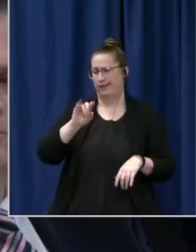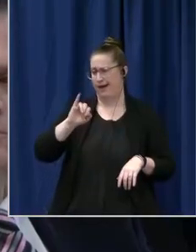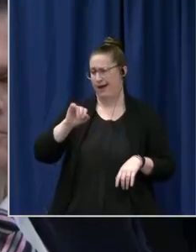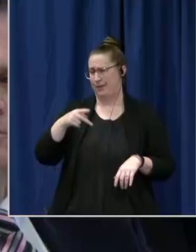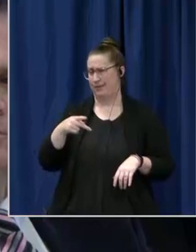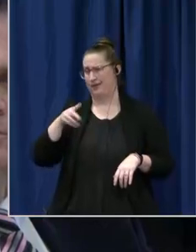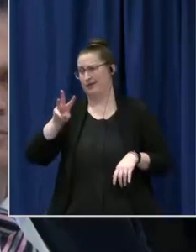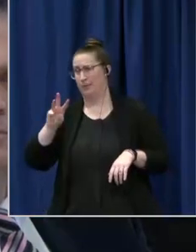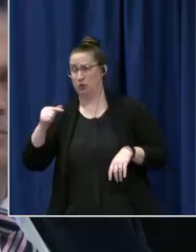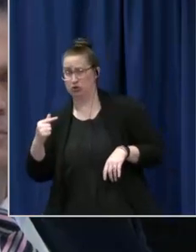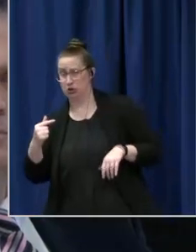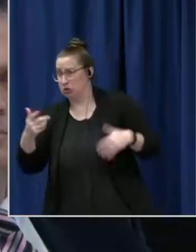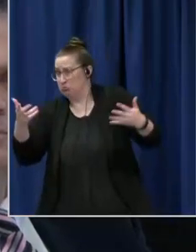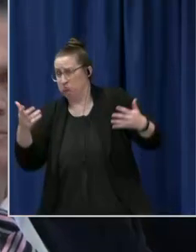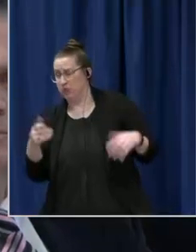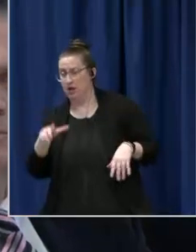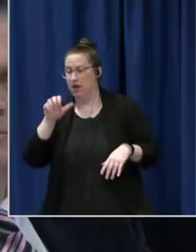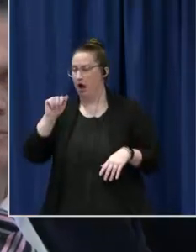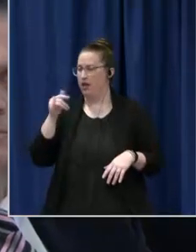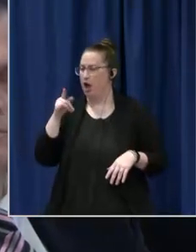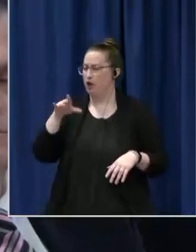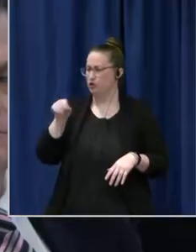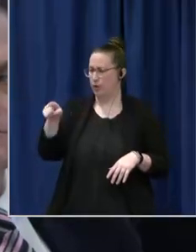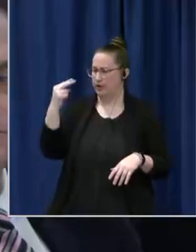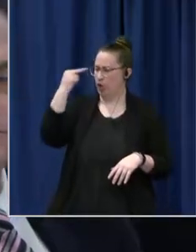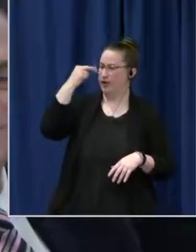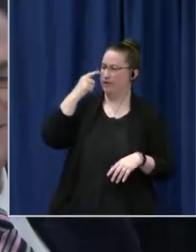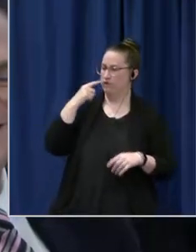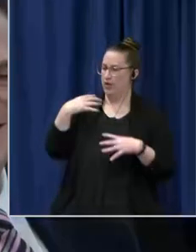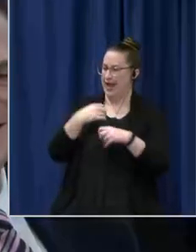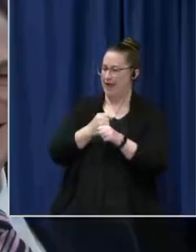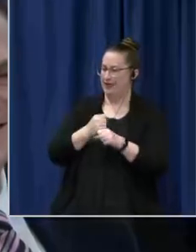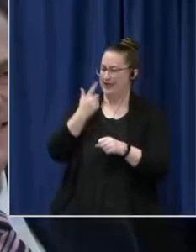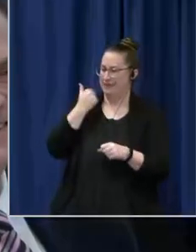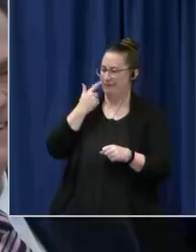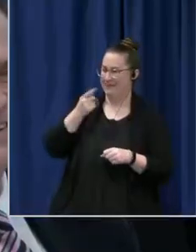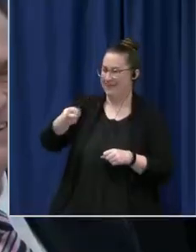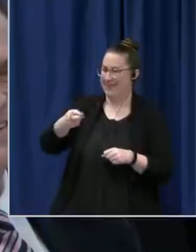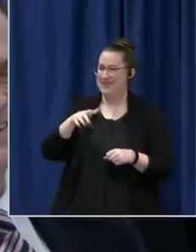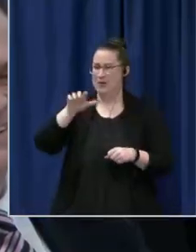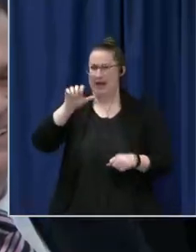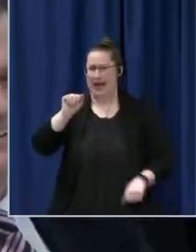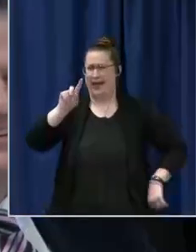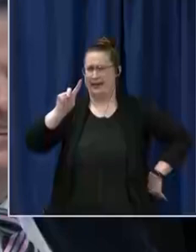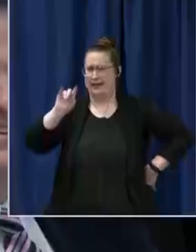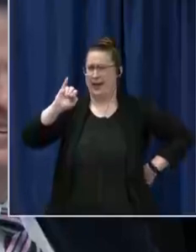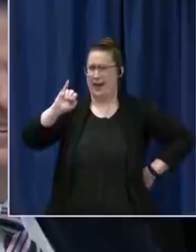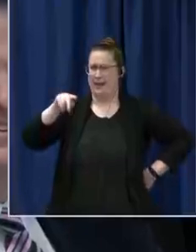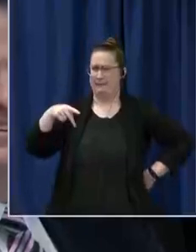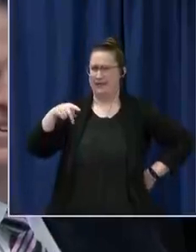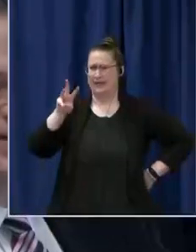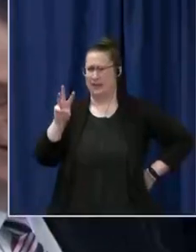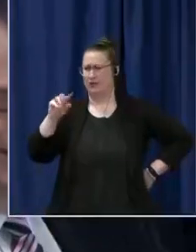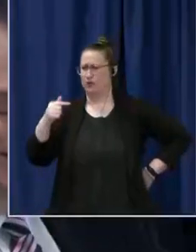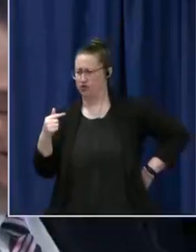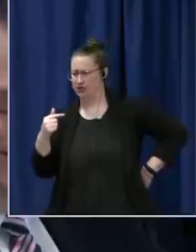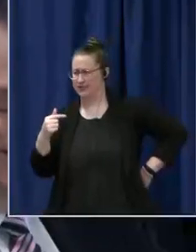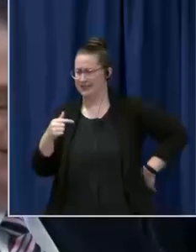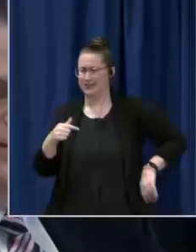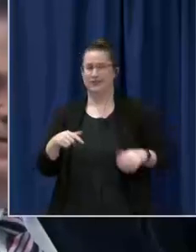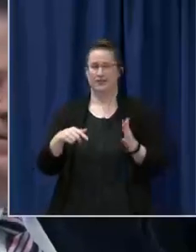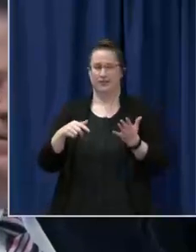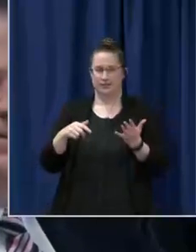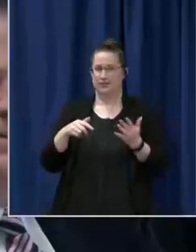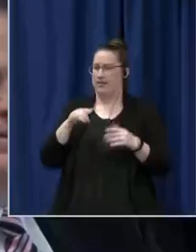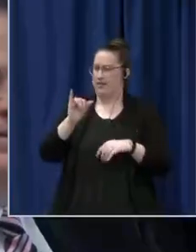ADIPWG, because Alejandro was looking for an acronym. So the ADIPWG,